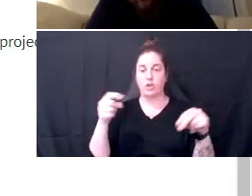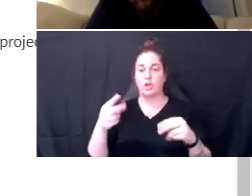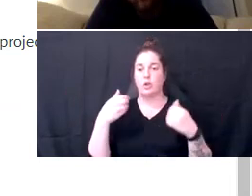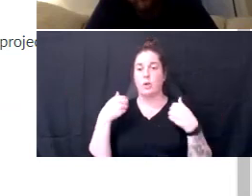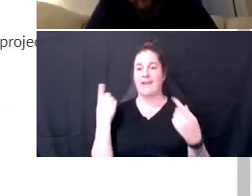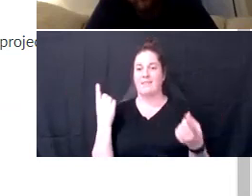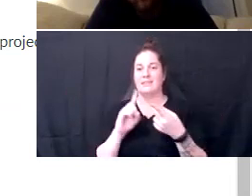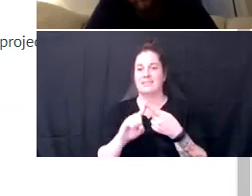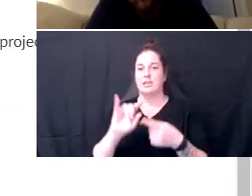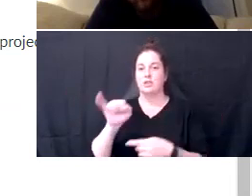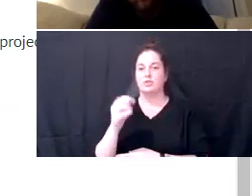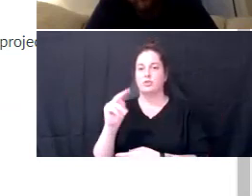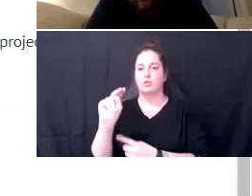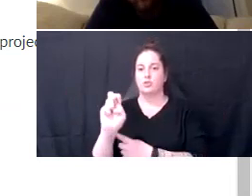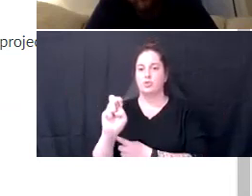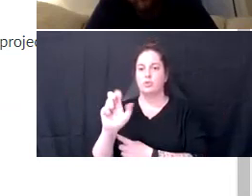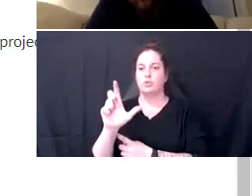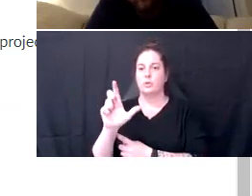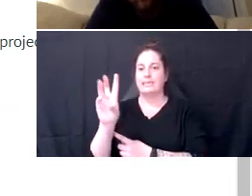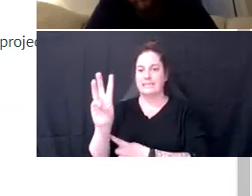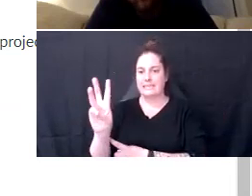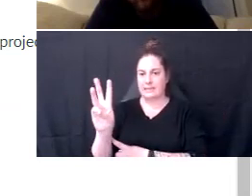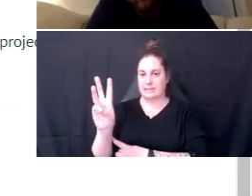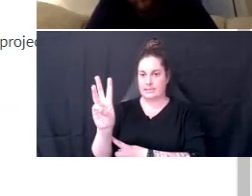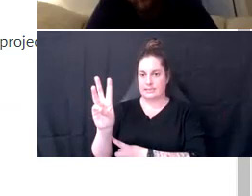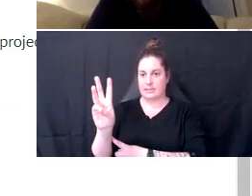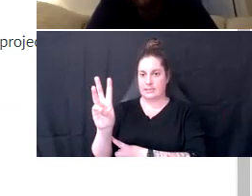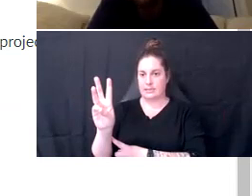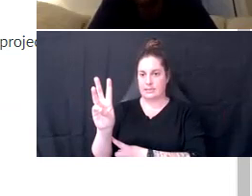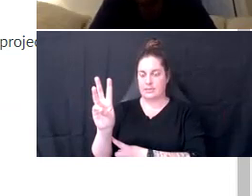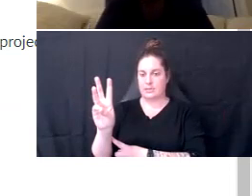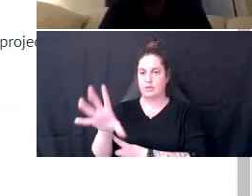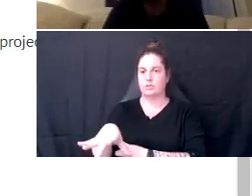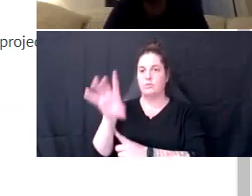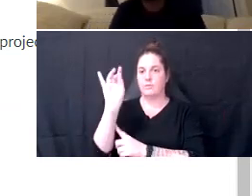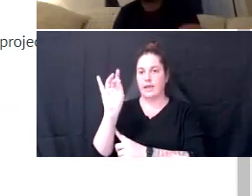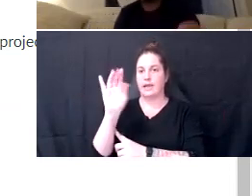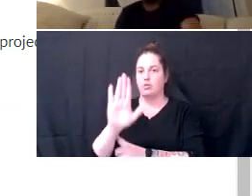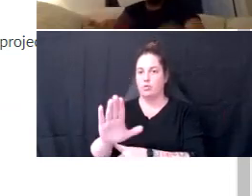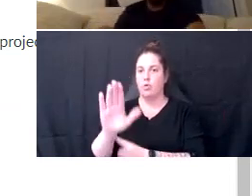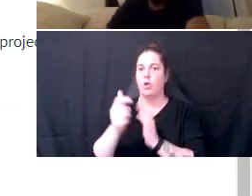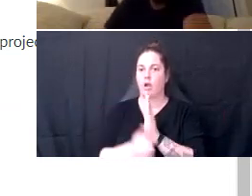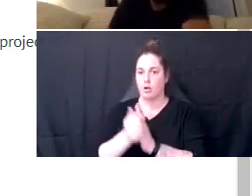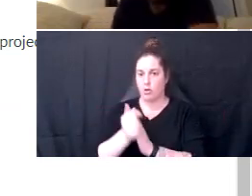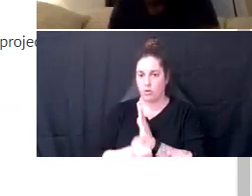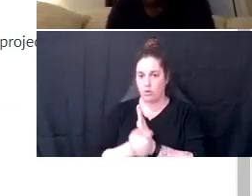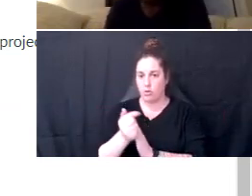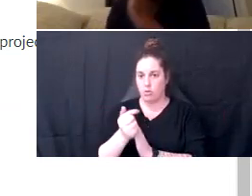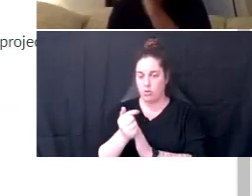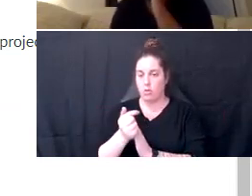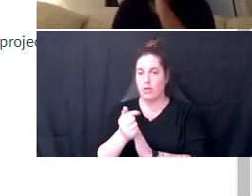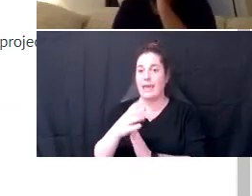June 26th at 11:59 p.m. to get your article approved. If you don't get it approved by